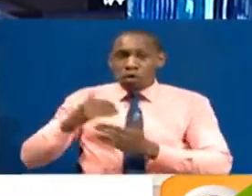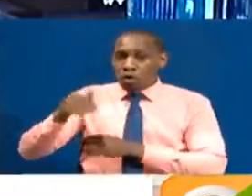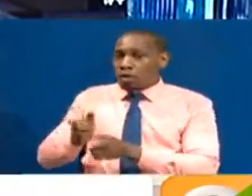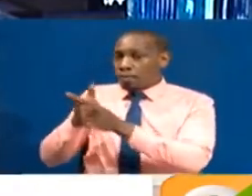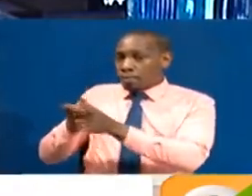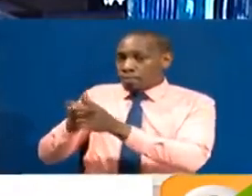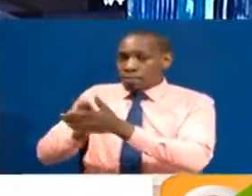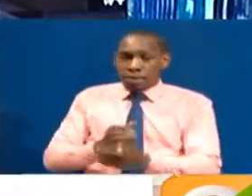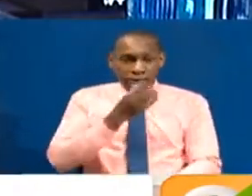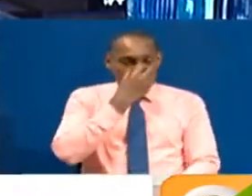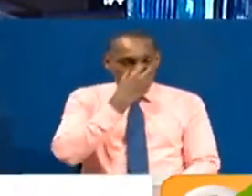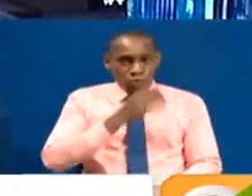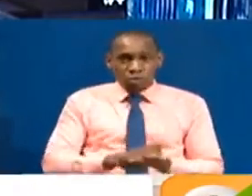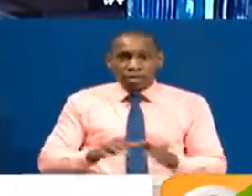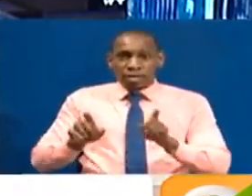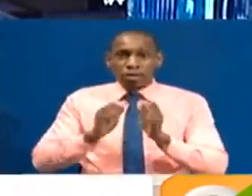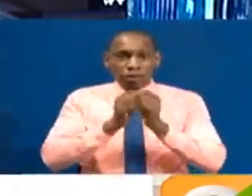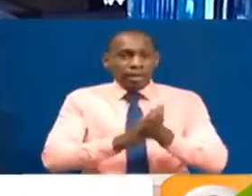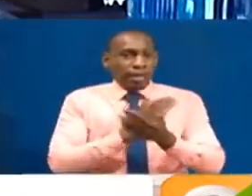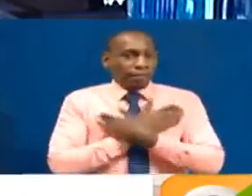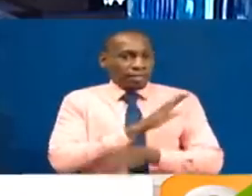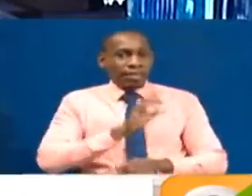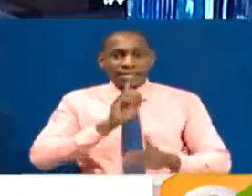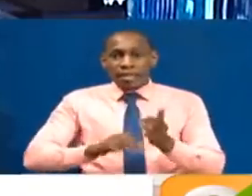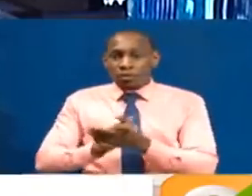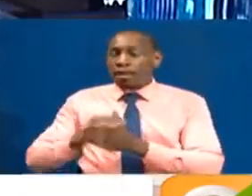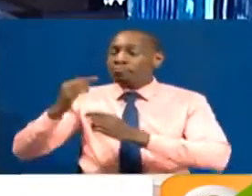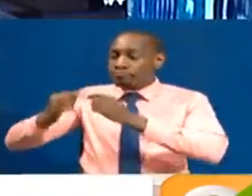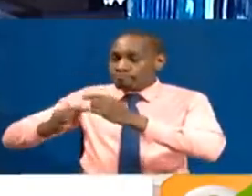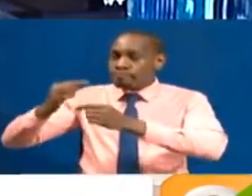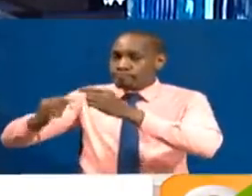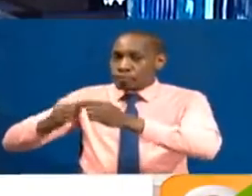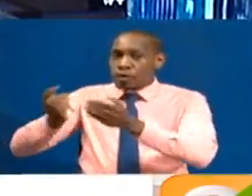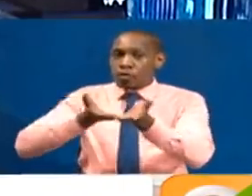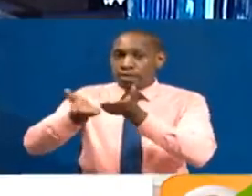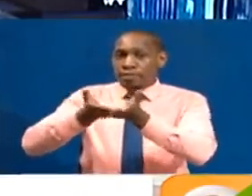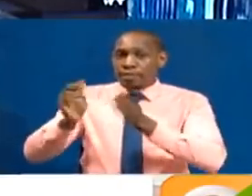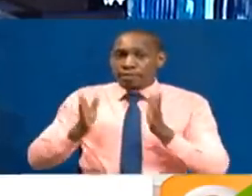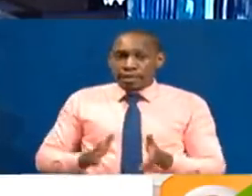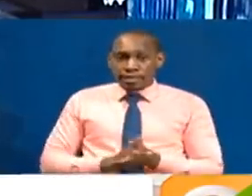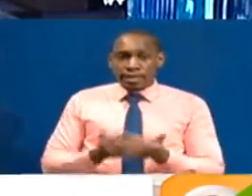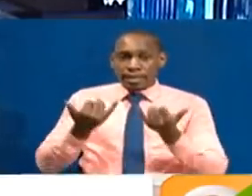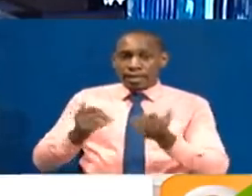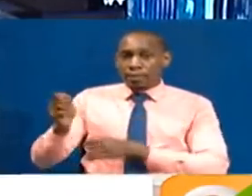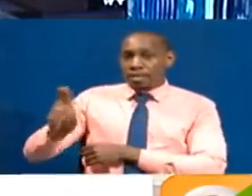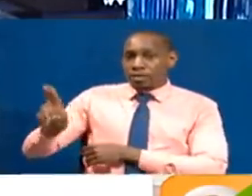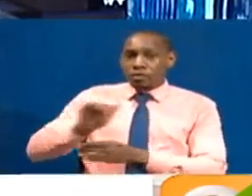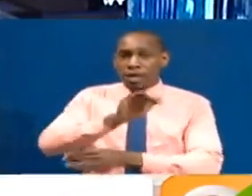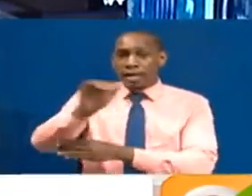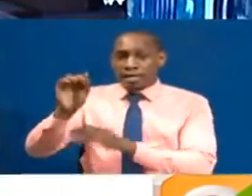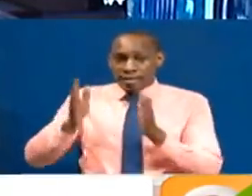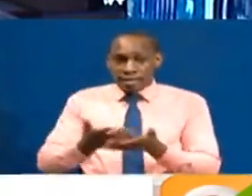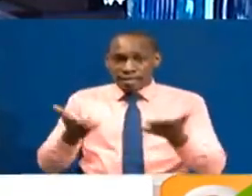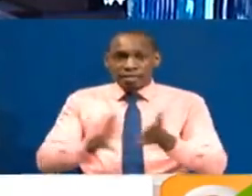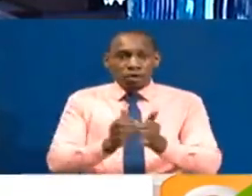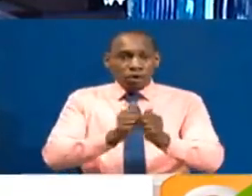persistent attacks from DP Ruto and his allies, adding that he will continue serving Kenyans. Now, President Kenyatta called on Kenyans